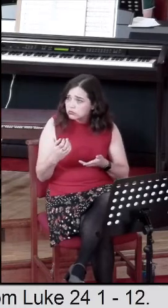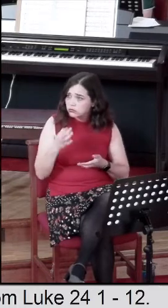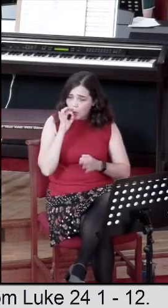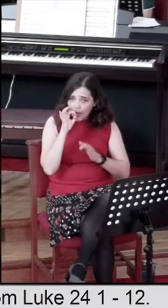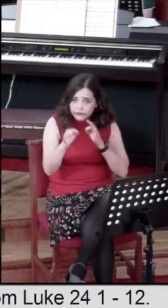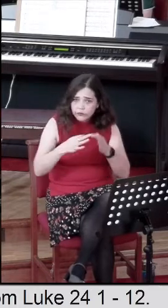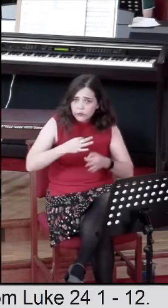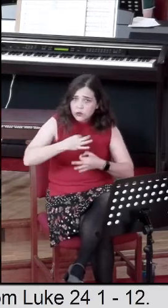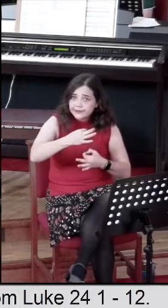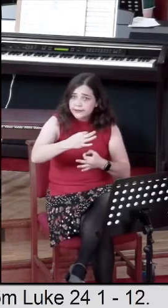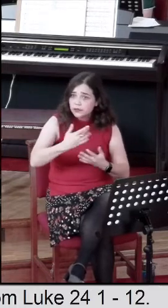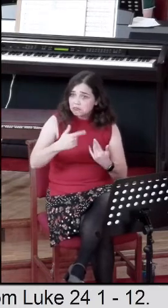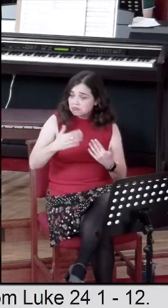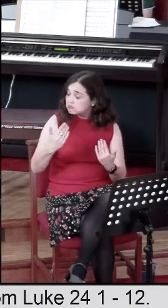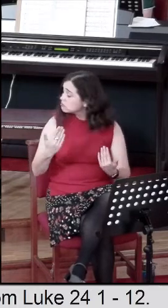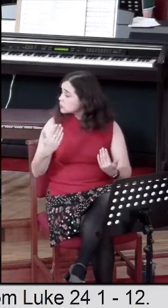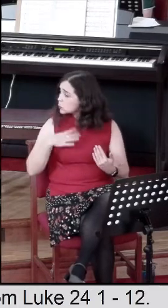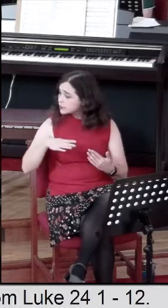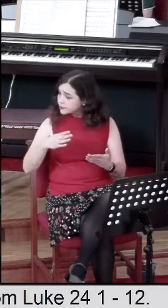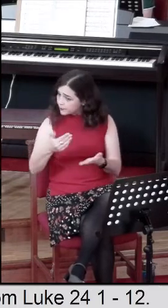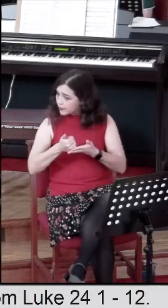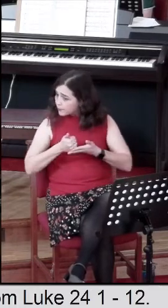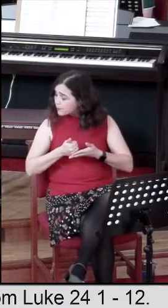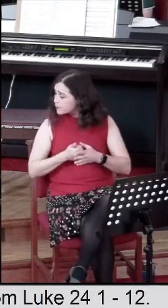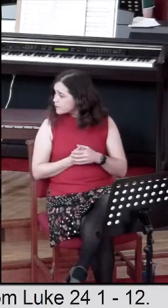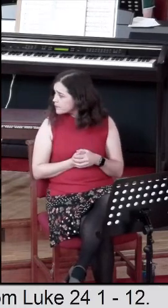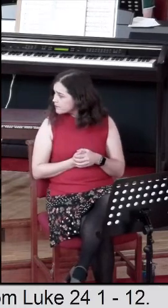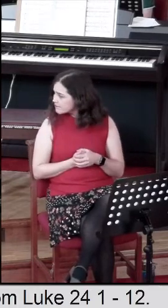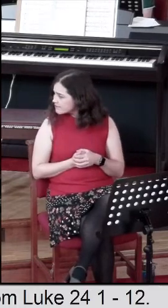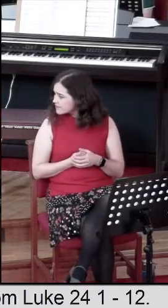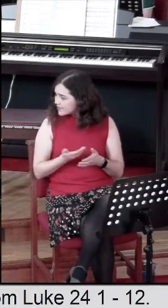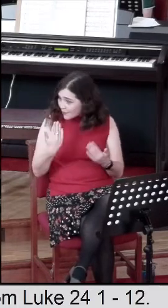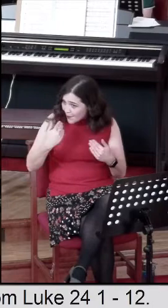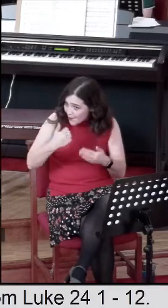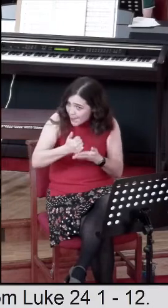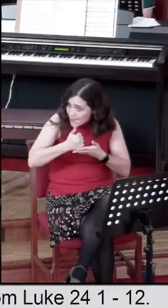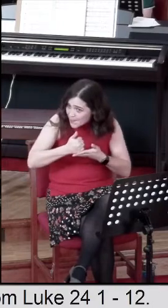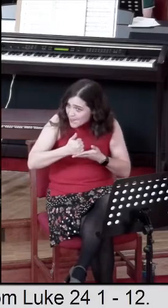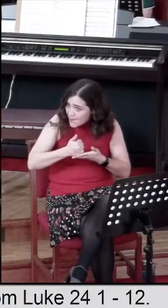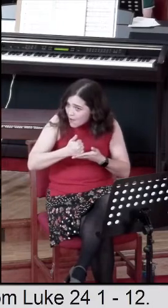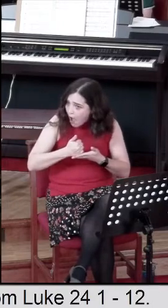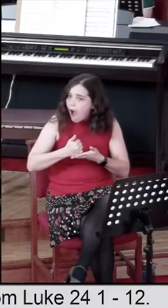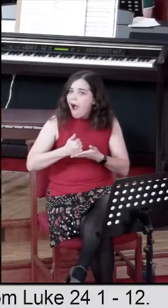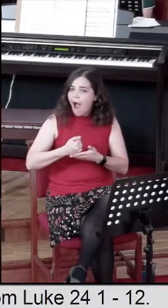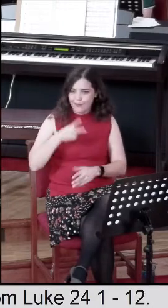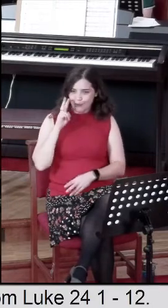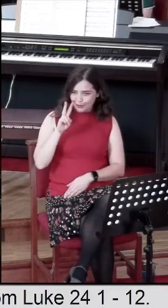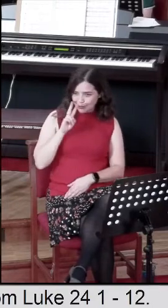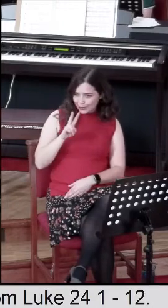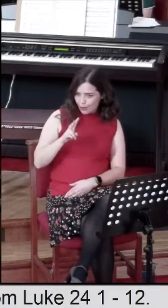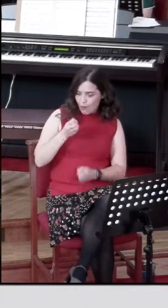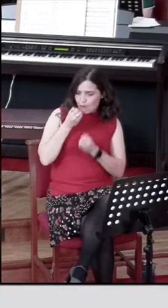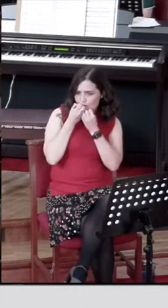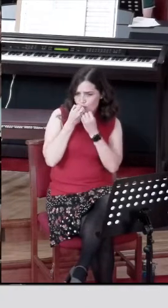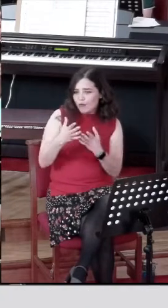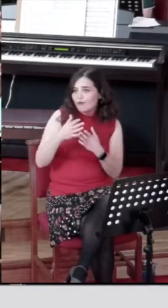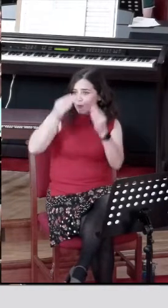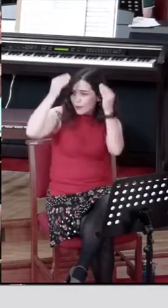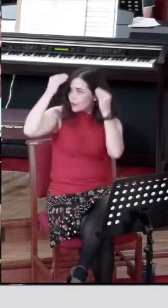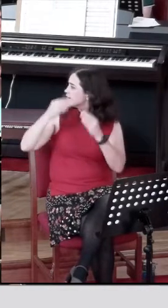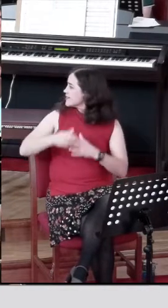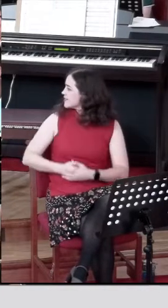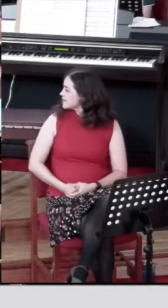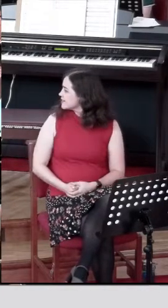for a volunteer? Come on, then, would you like to come out and help me? Would you like to come out here and everybody can see your wonderful bonnet as well?